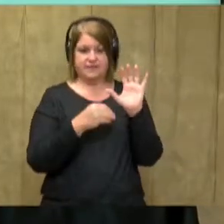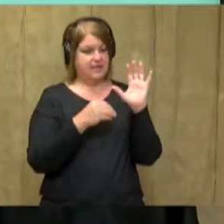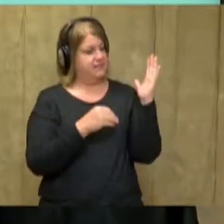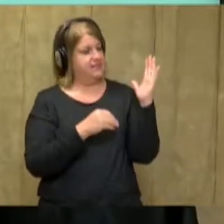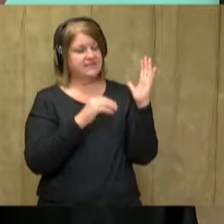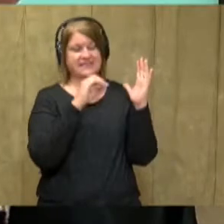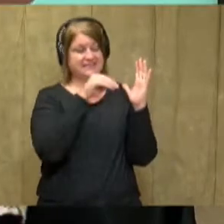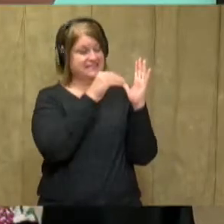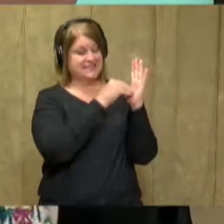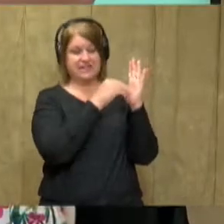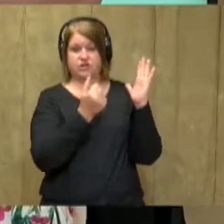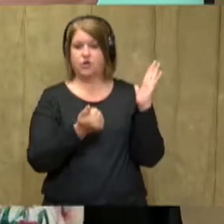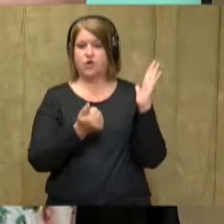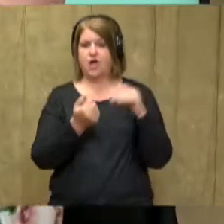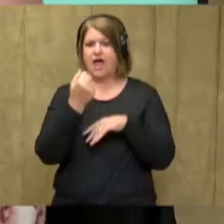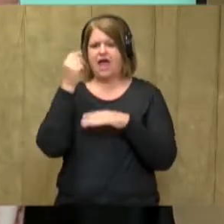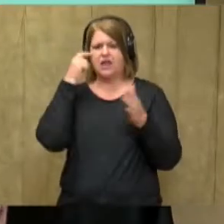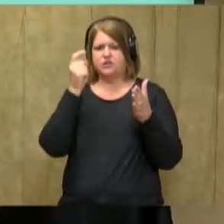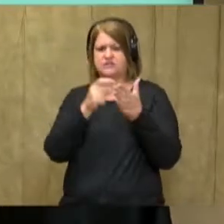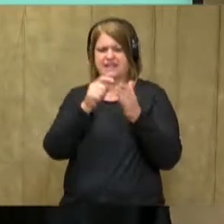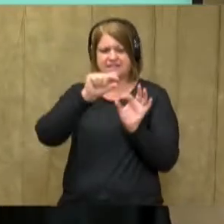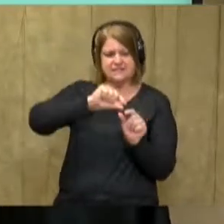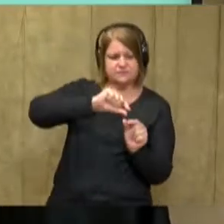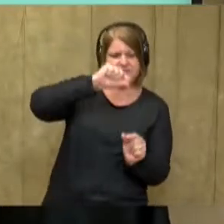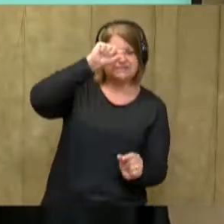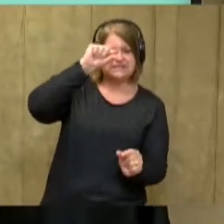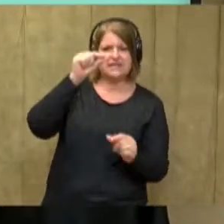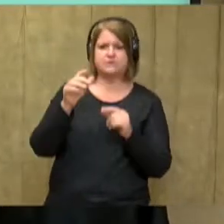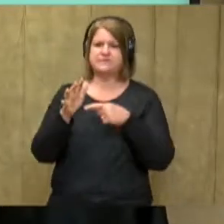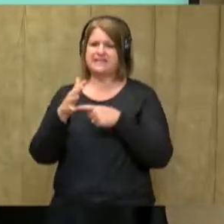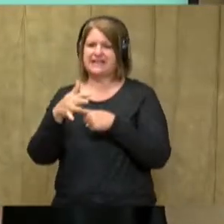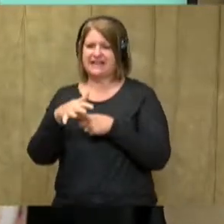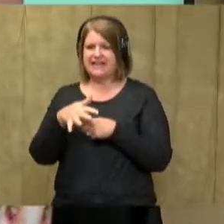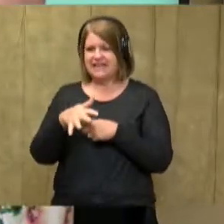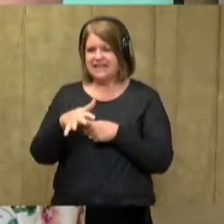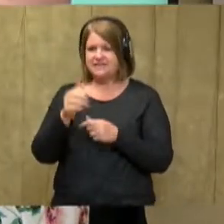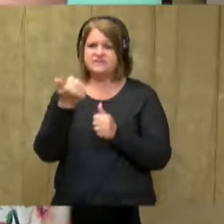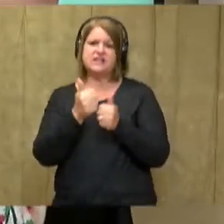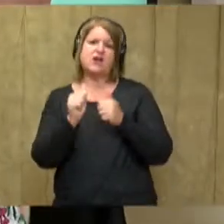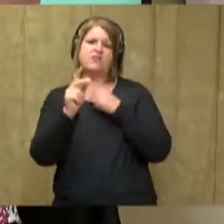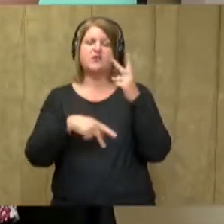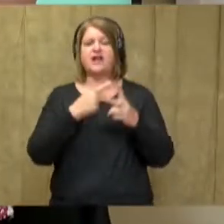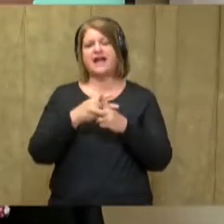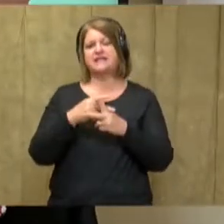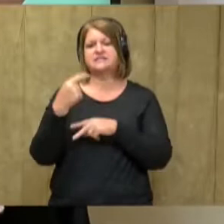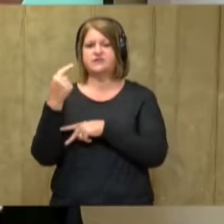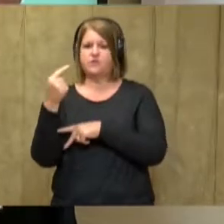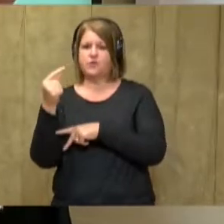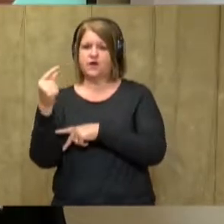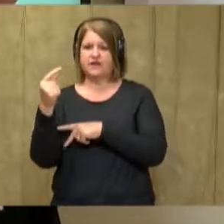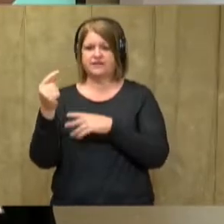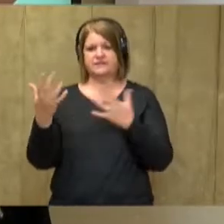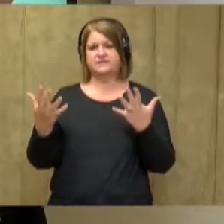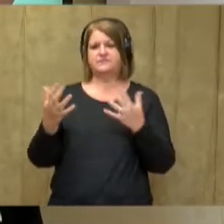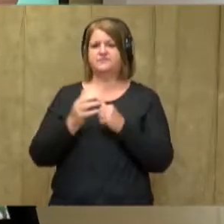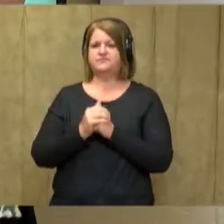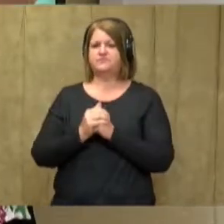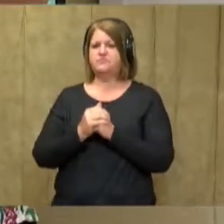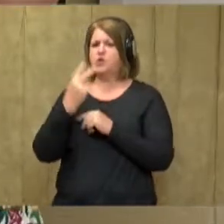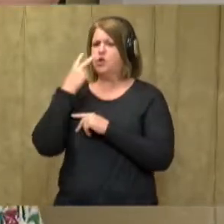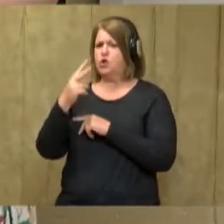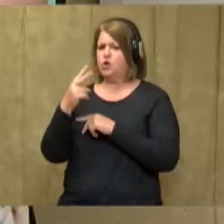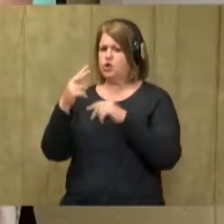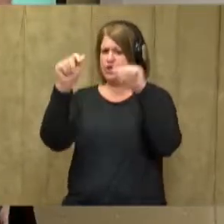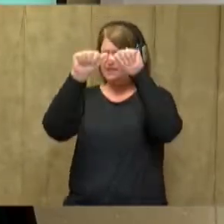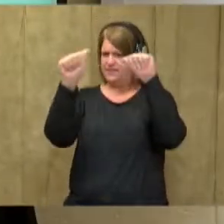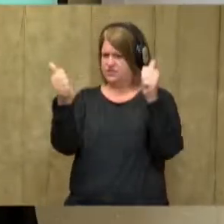some stems and leaves and other types of greenery in there. Now, look at the shape of this vase because you're going